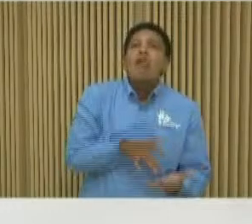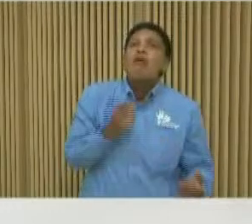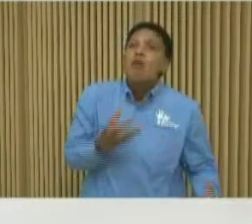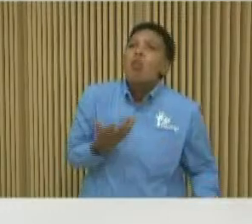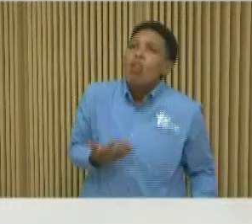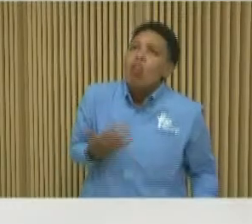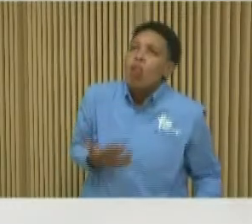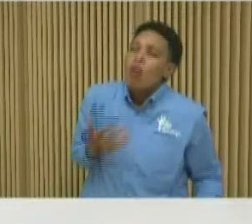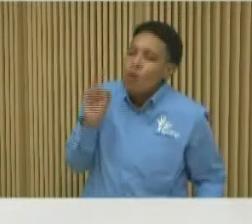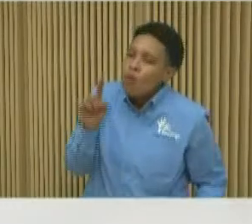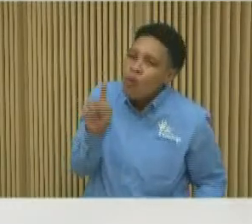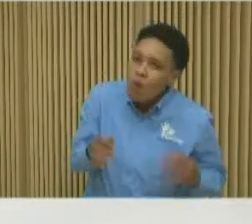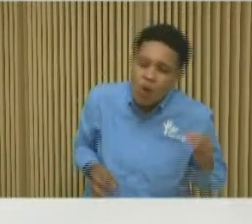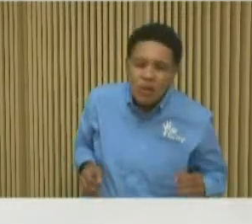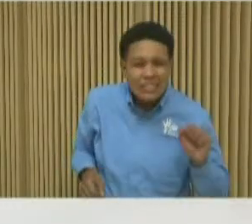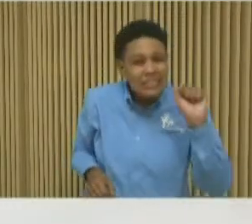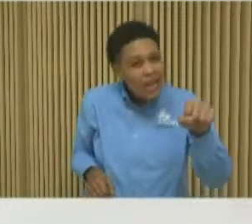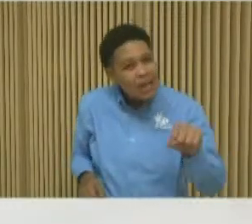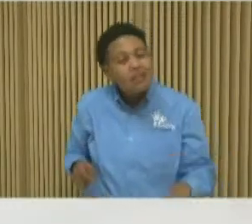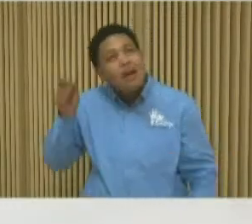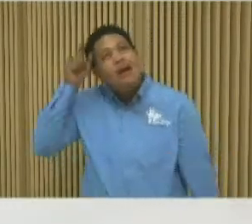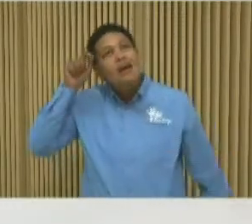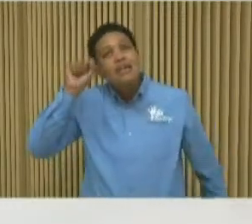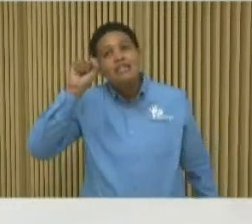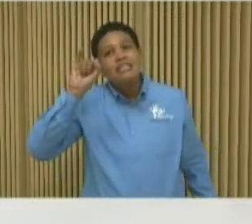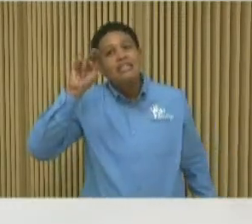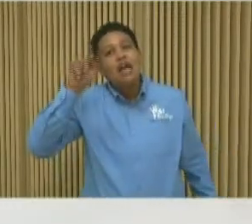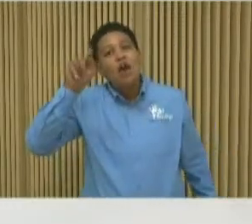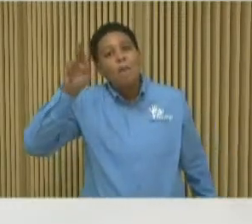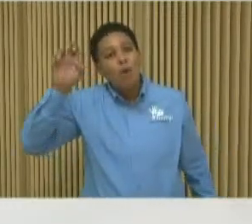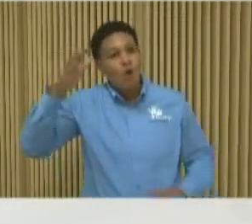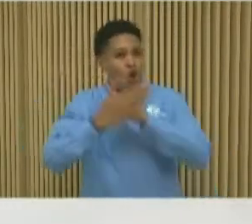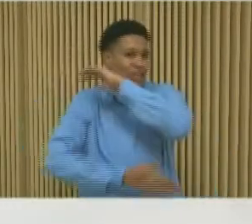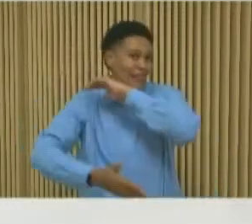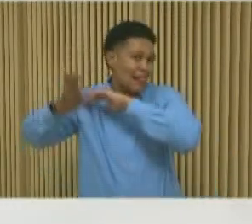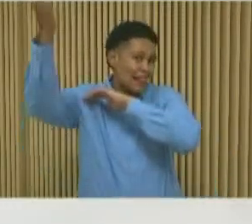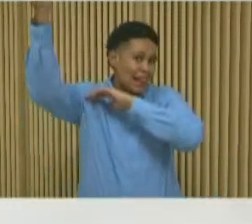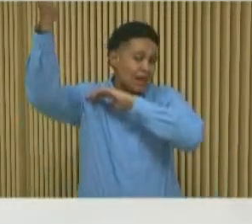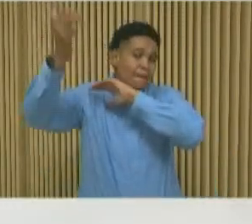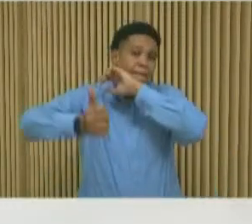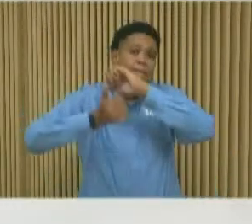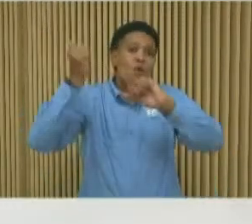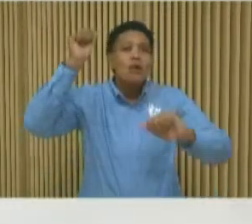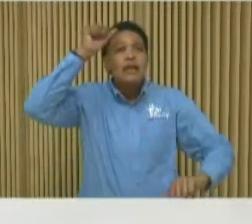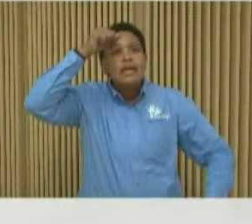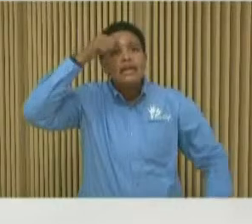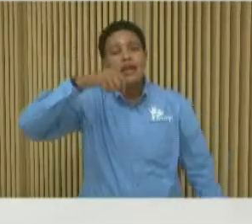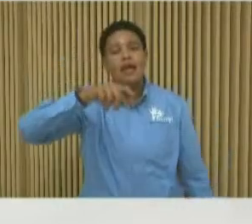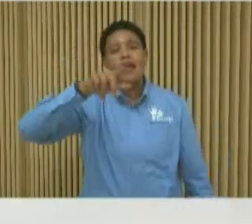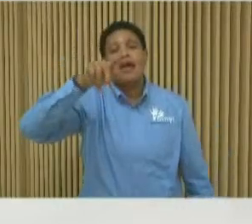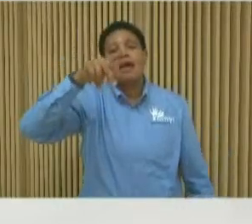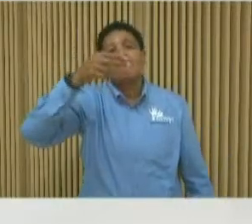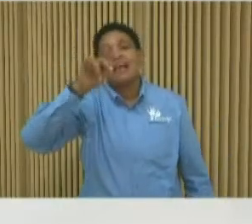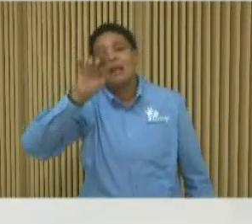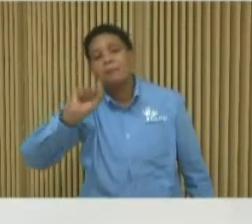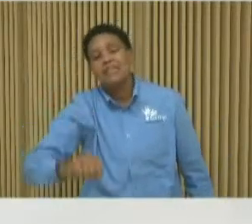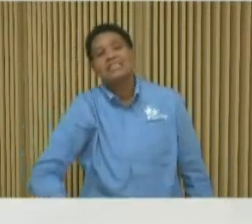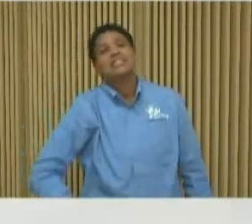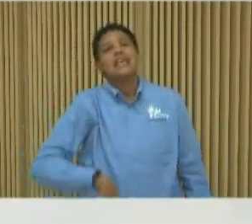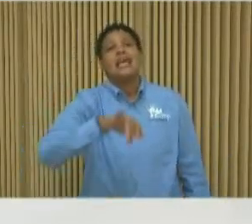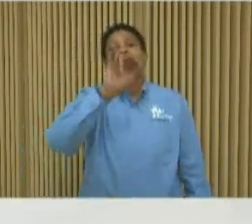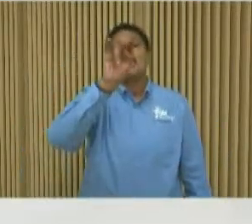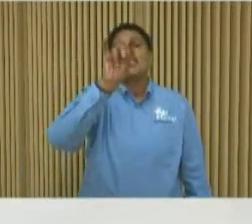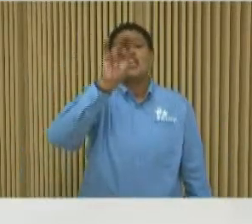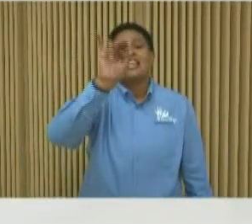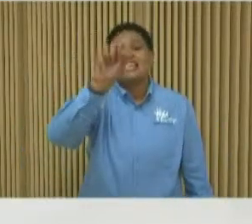in Singapore, most of the mediation they do are from India, Philippines, Indonesia, Australia, across the